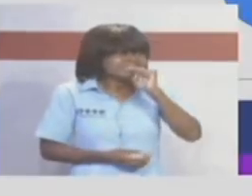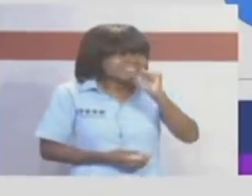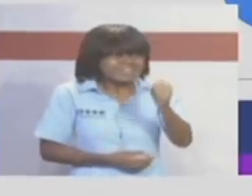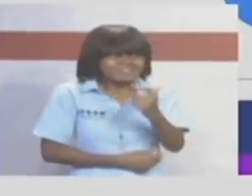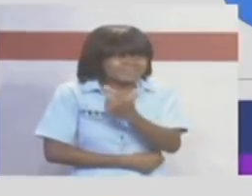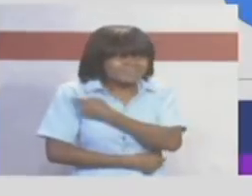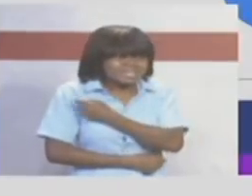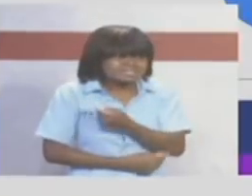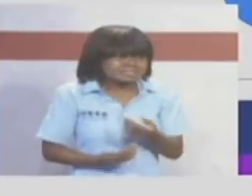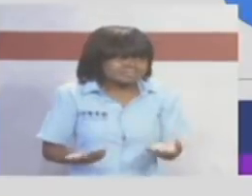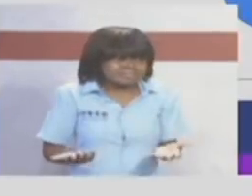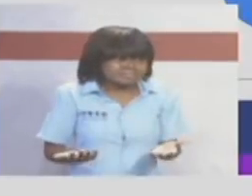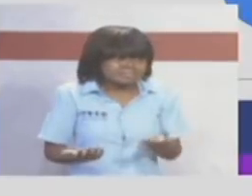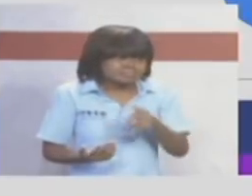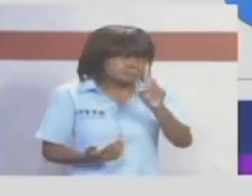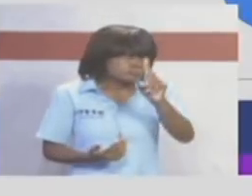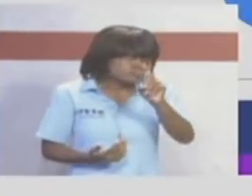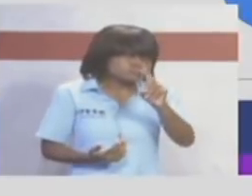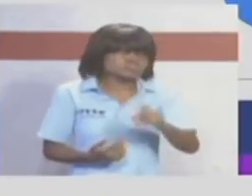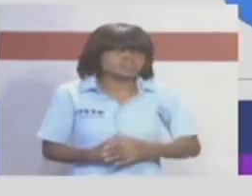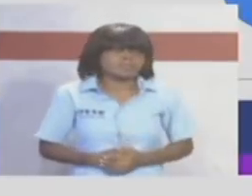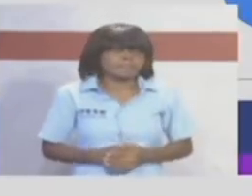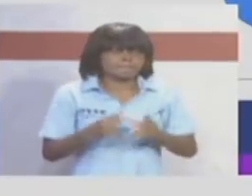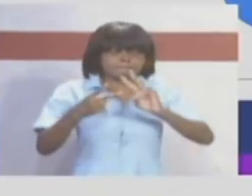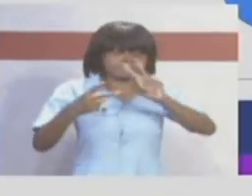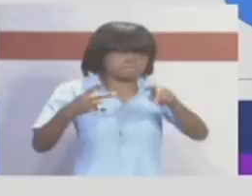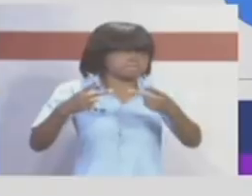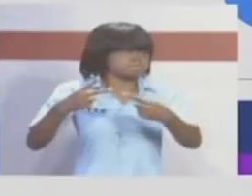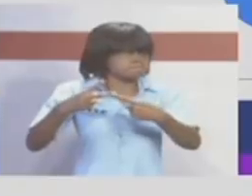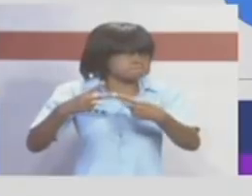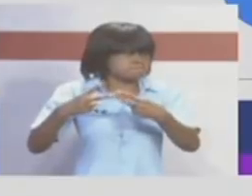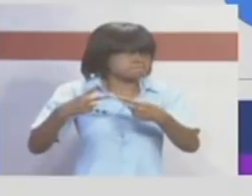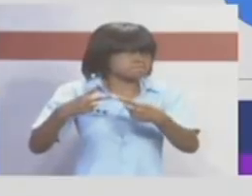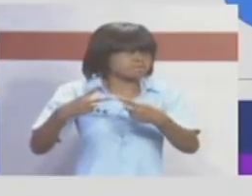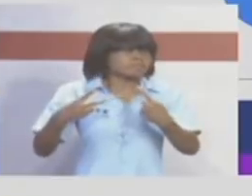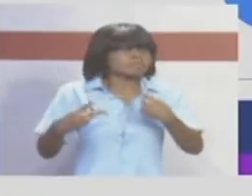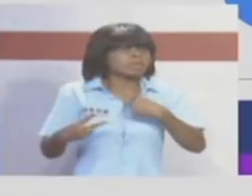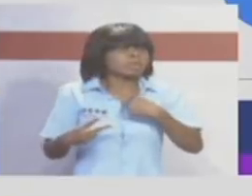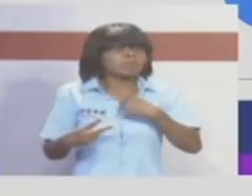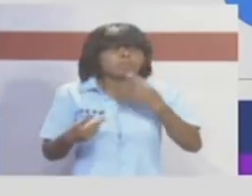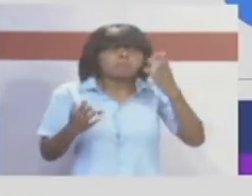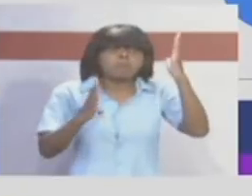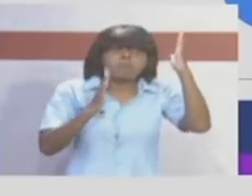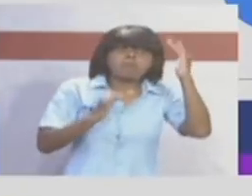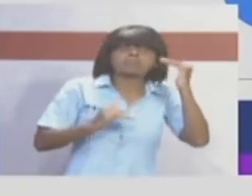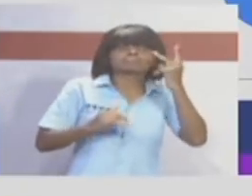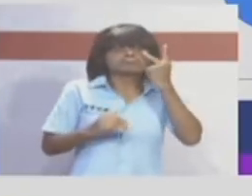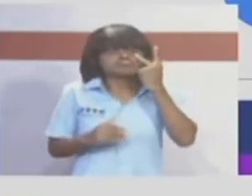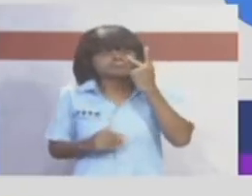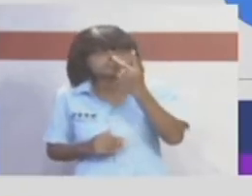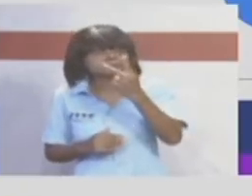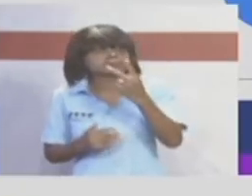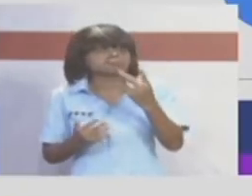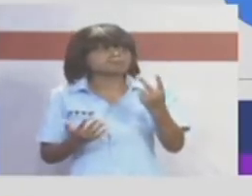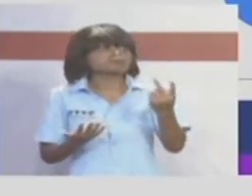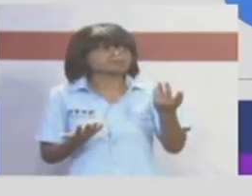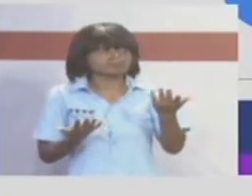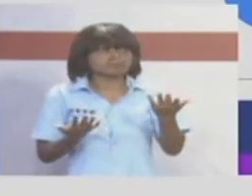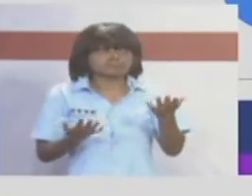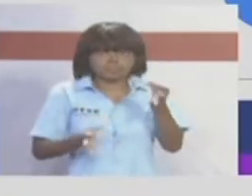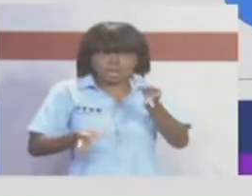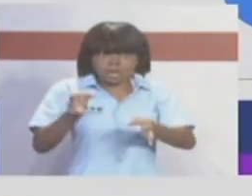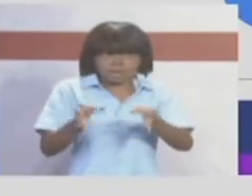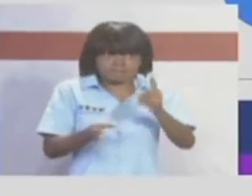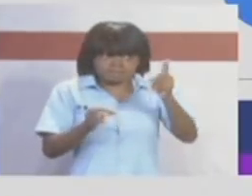if I would have missed it, but I was looking forward to seeing some projections in terms of infections, given that